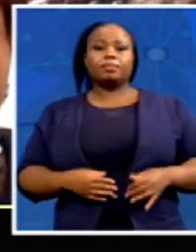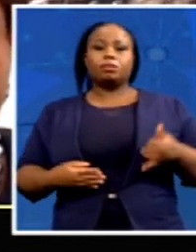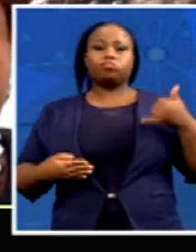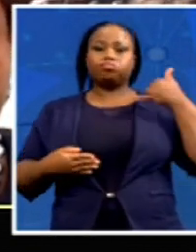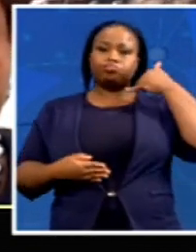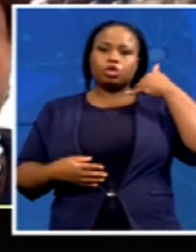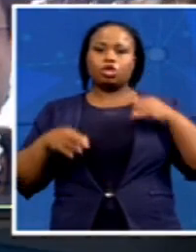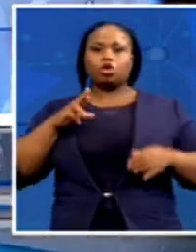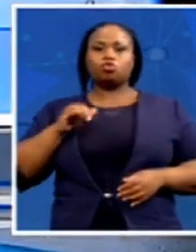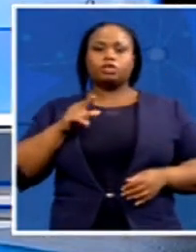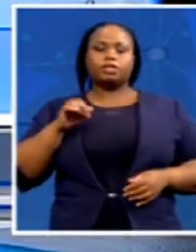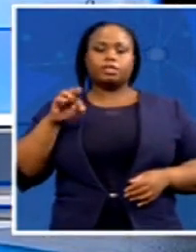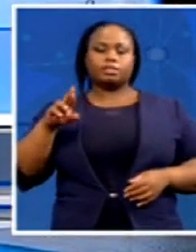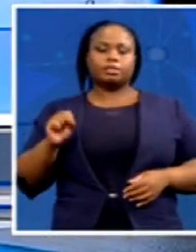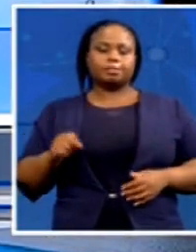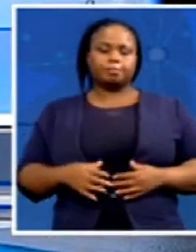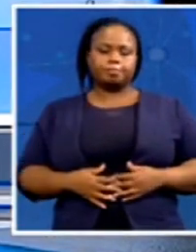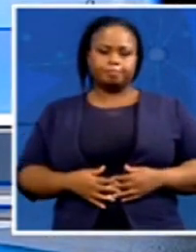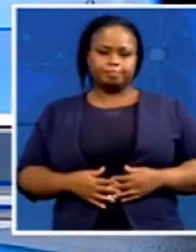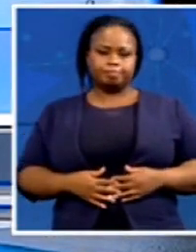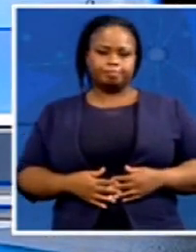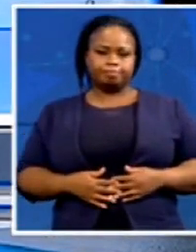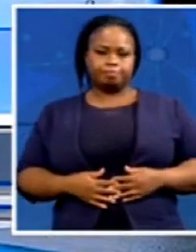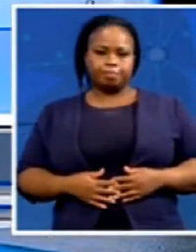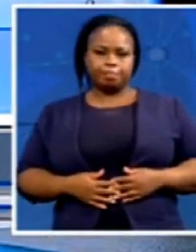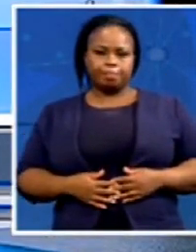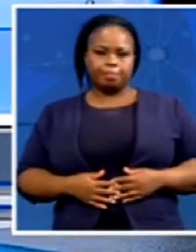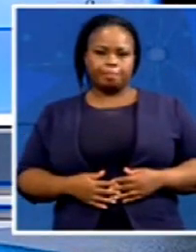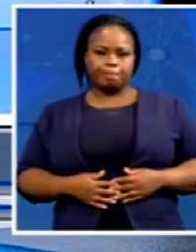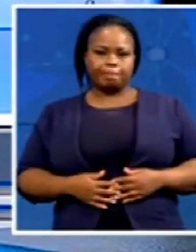And we come out of that to take you to this.